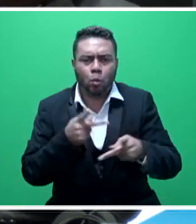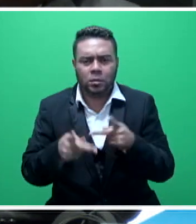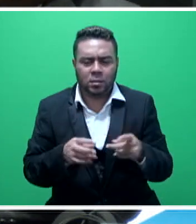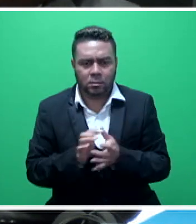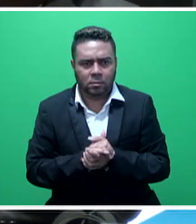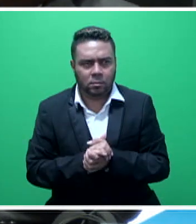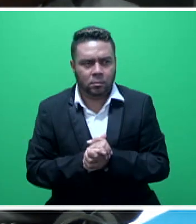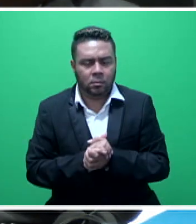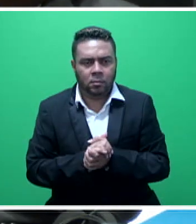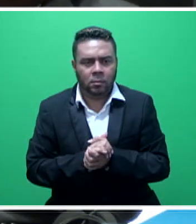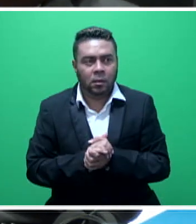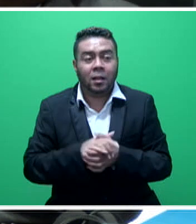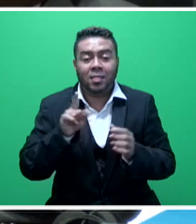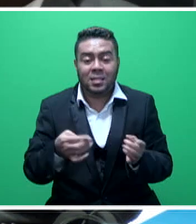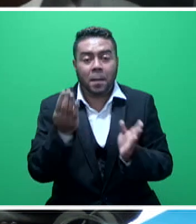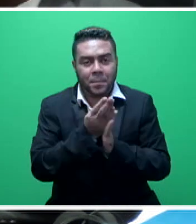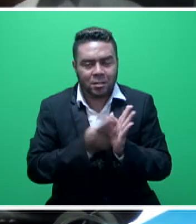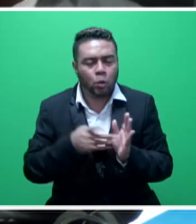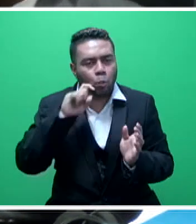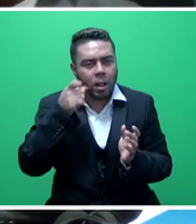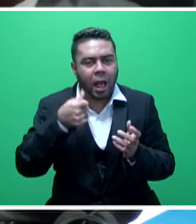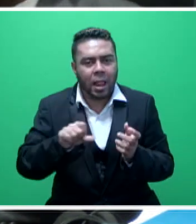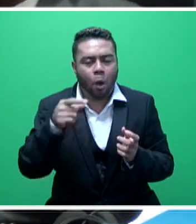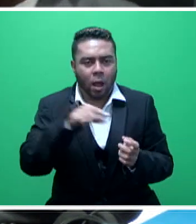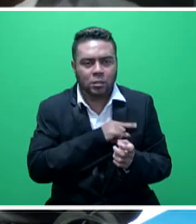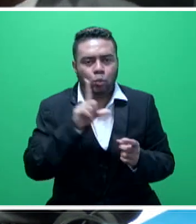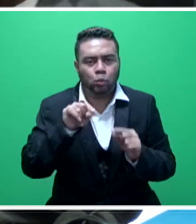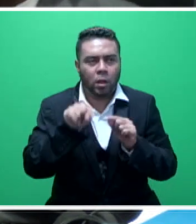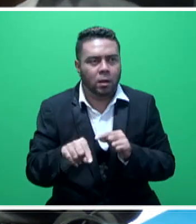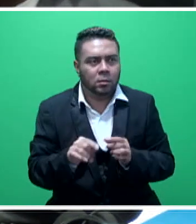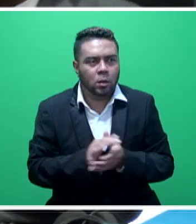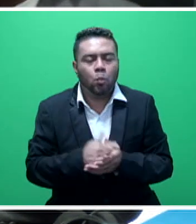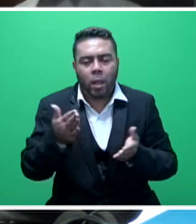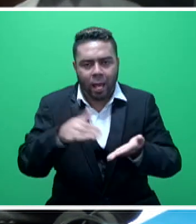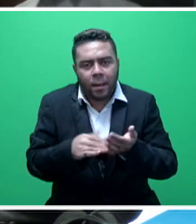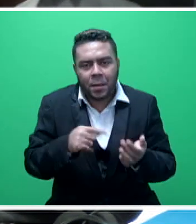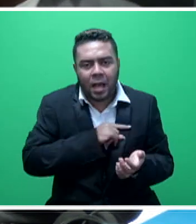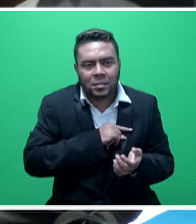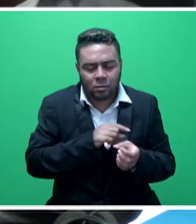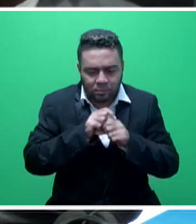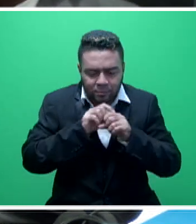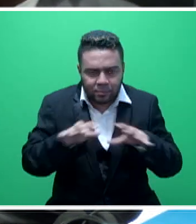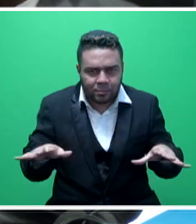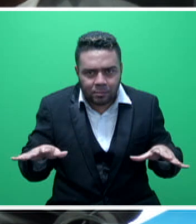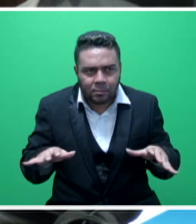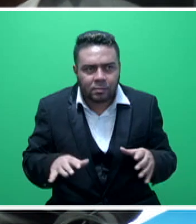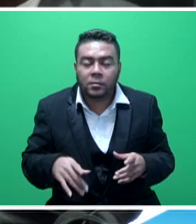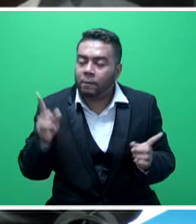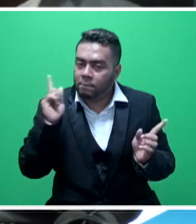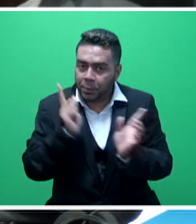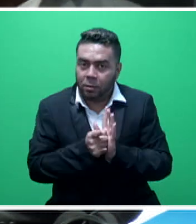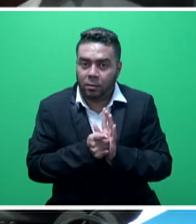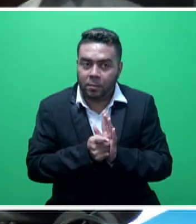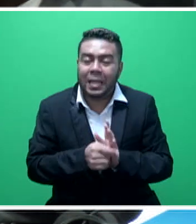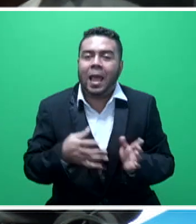in place. And this budget will allow us to do that, Honourable Speaker. It will help us to decentralize quicker